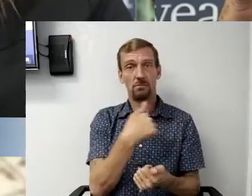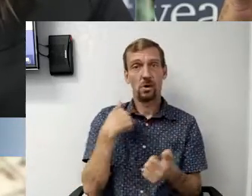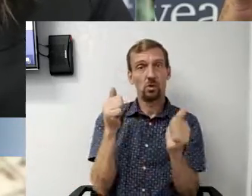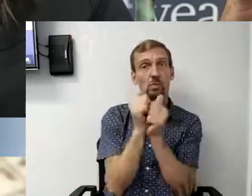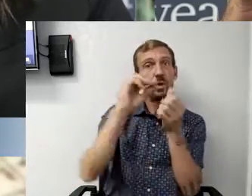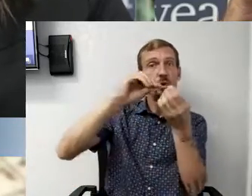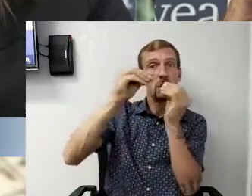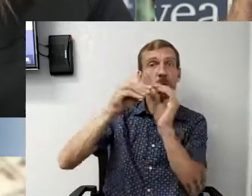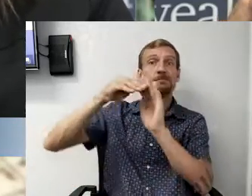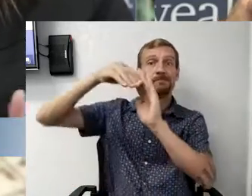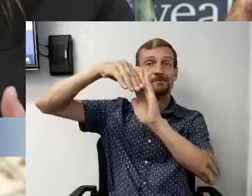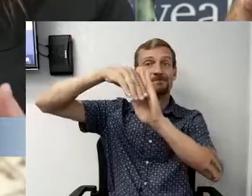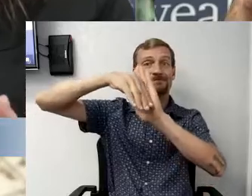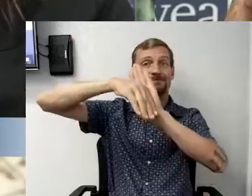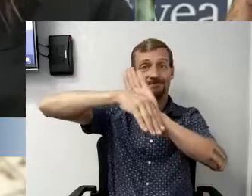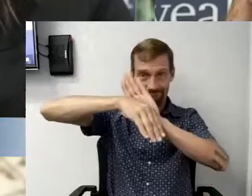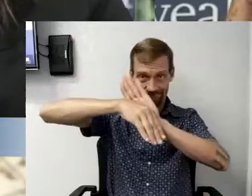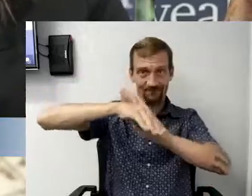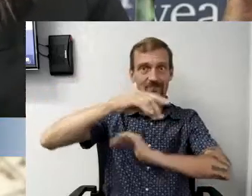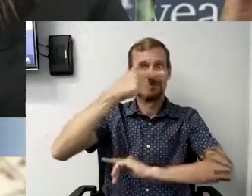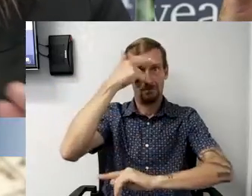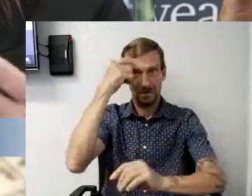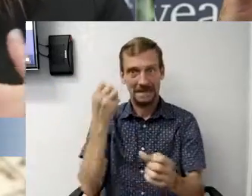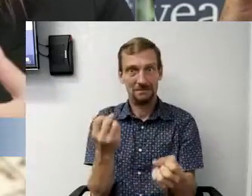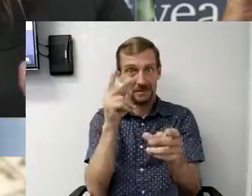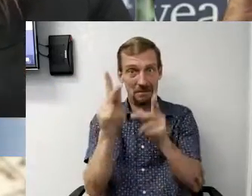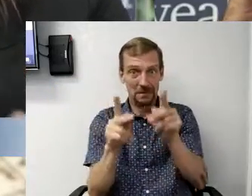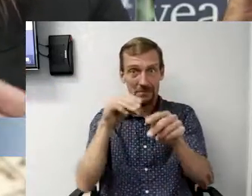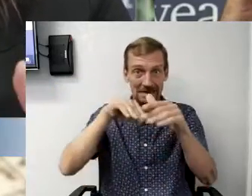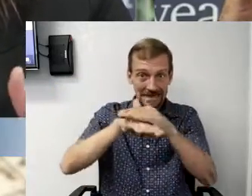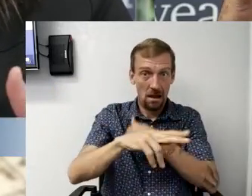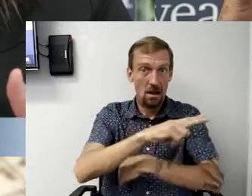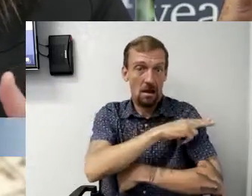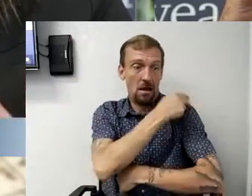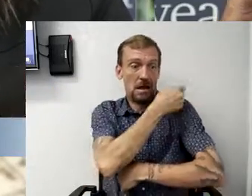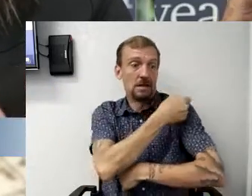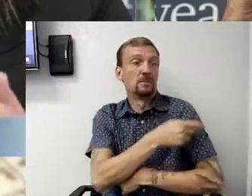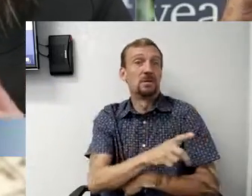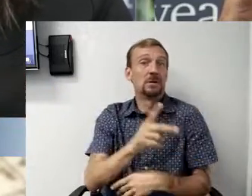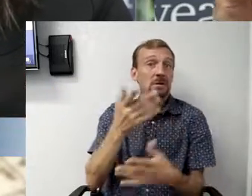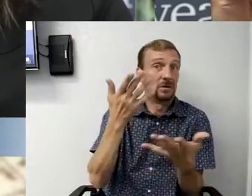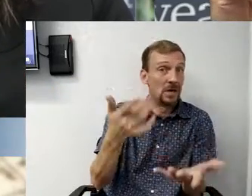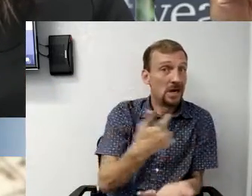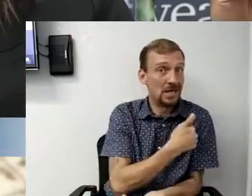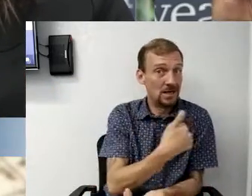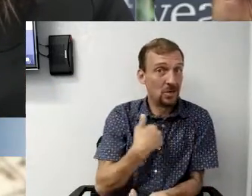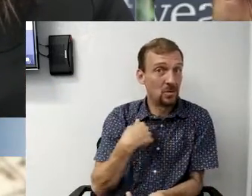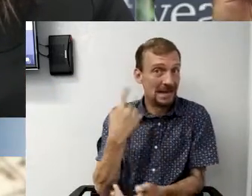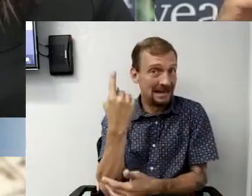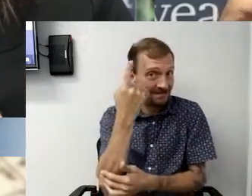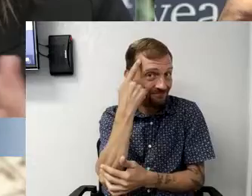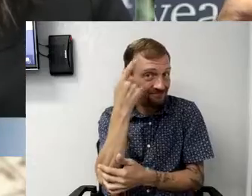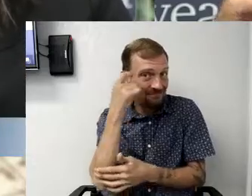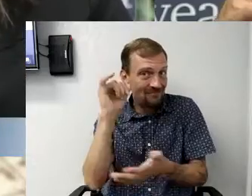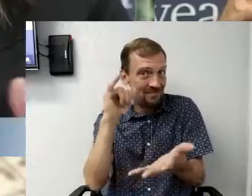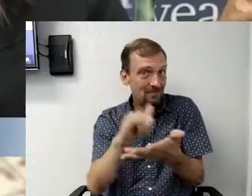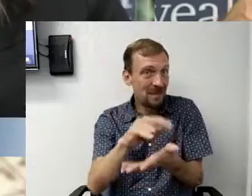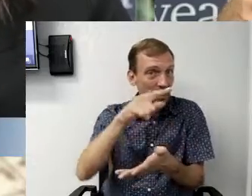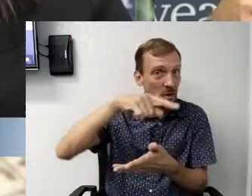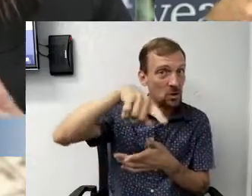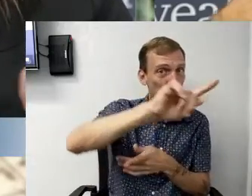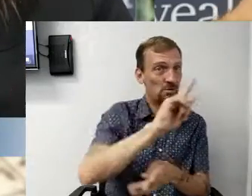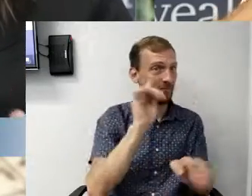in cases, this reduction in hospitalizations, is our community really grabbing hold of